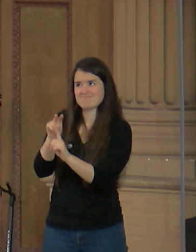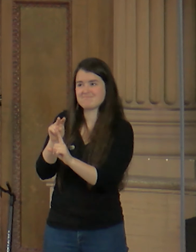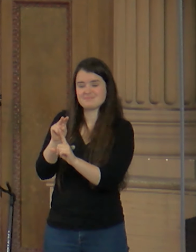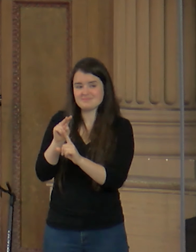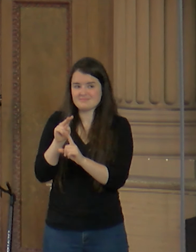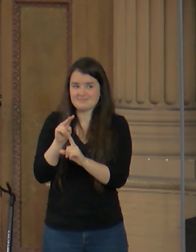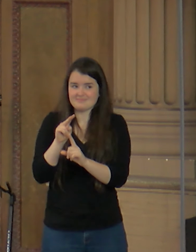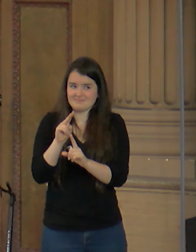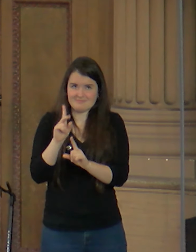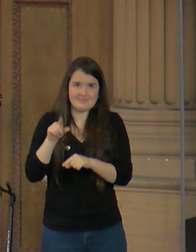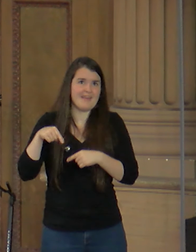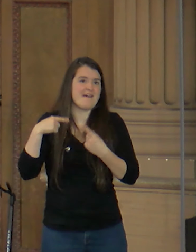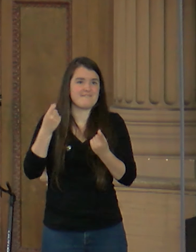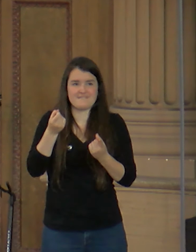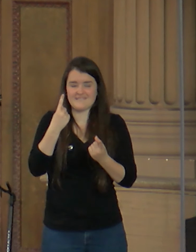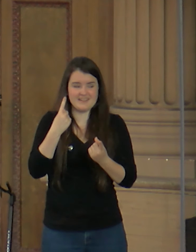Job ever could have seen.